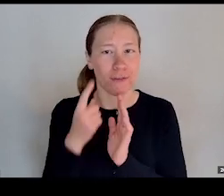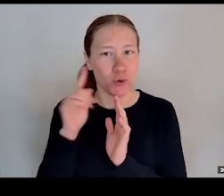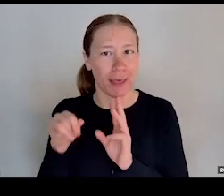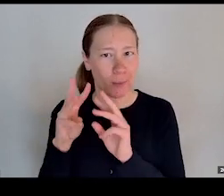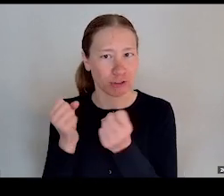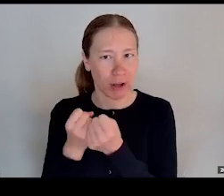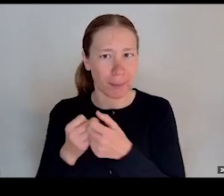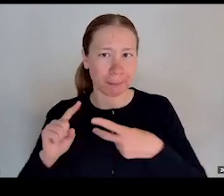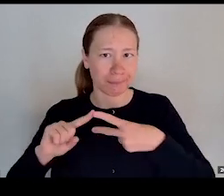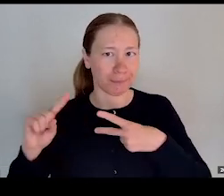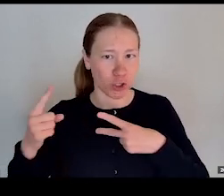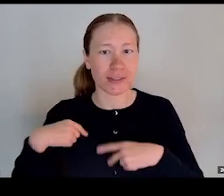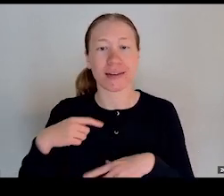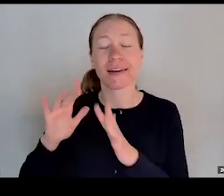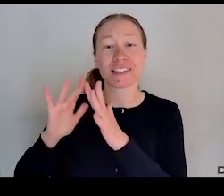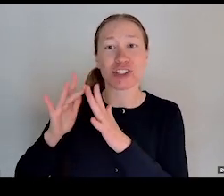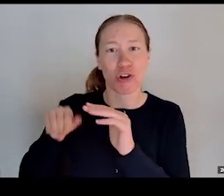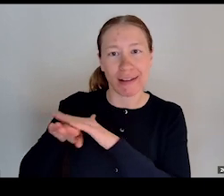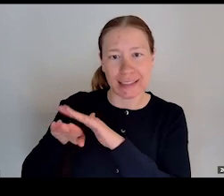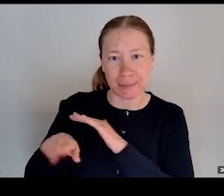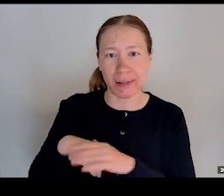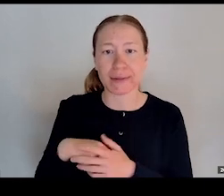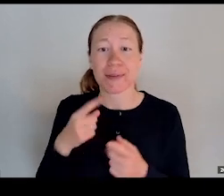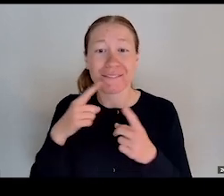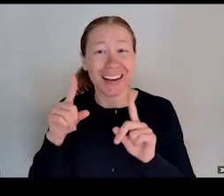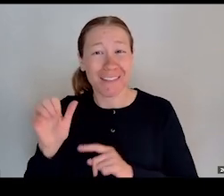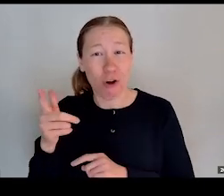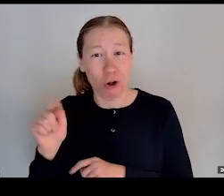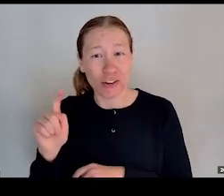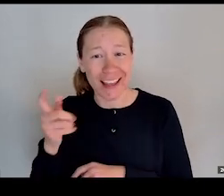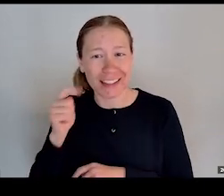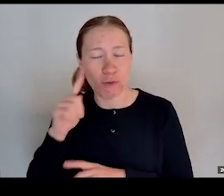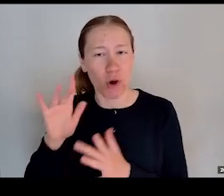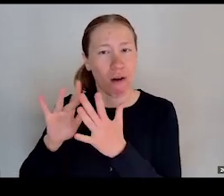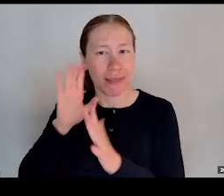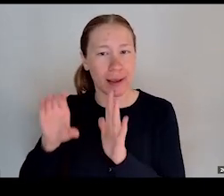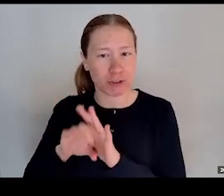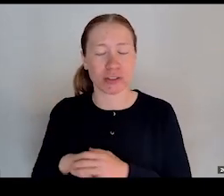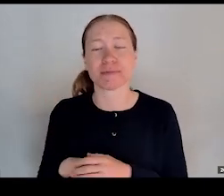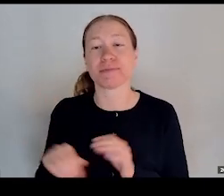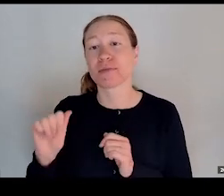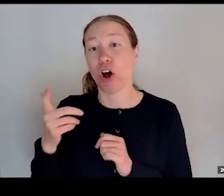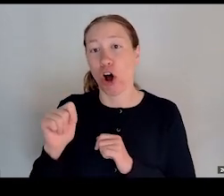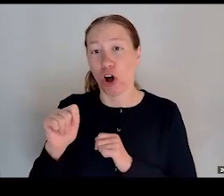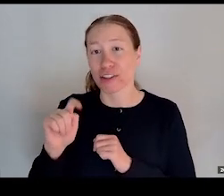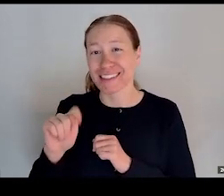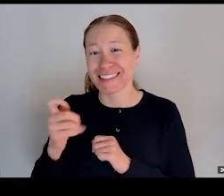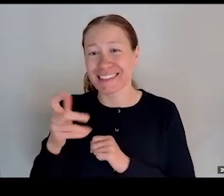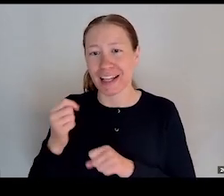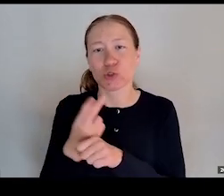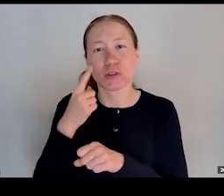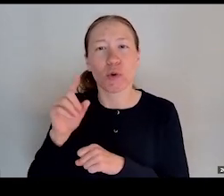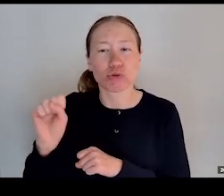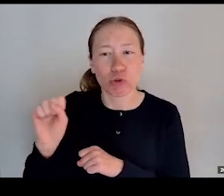digital accessibility, effective alt texts for digital images, alt text that would be used in social media and marketing materials